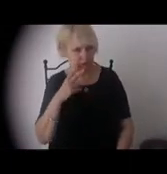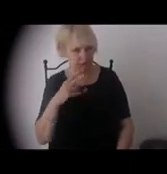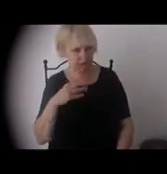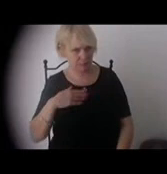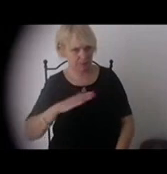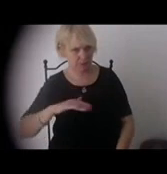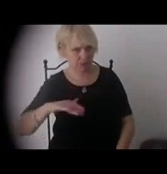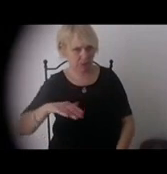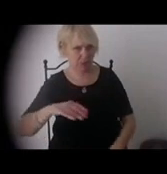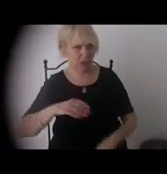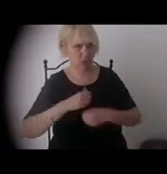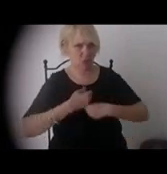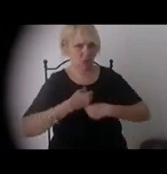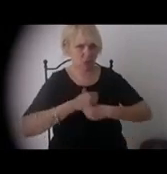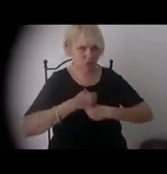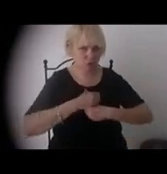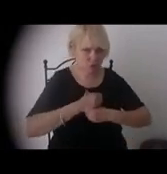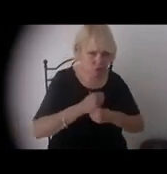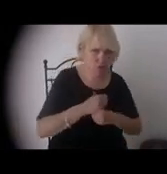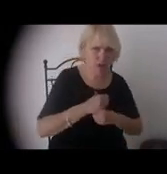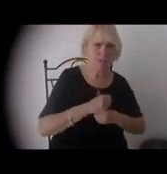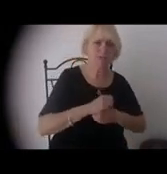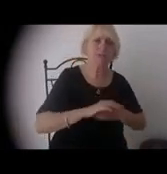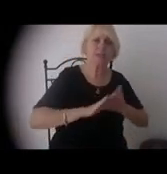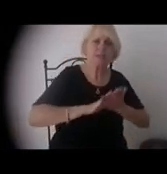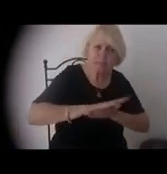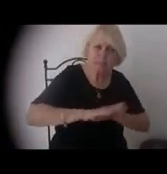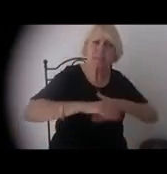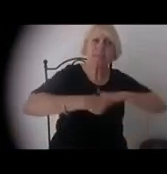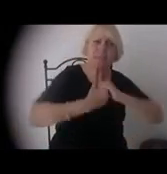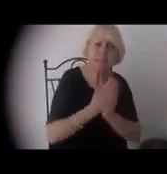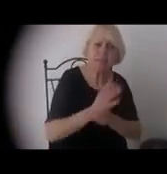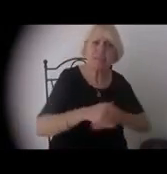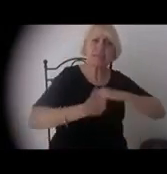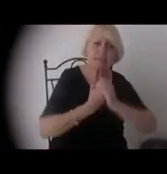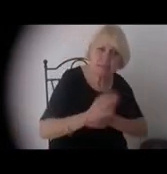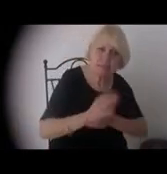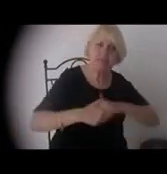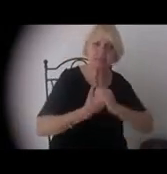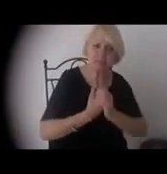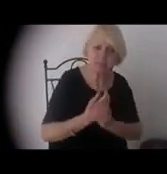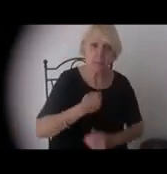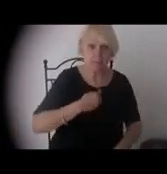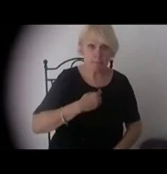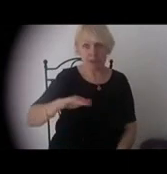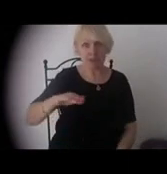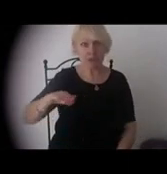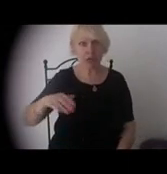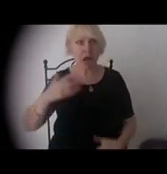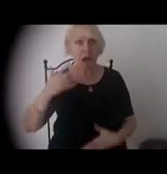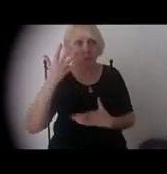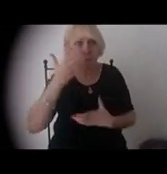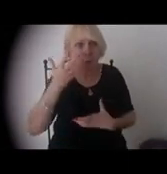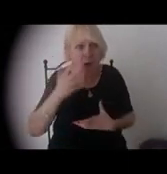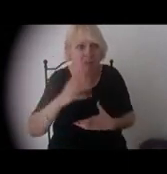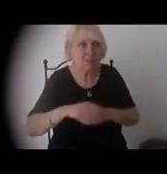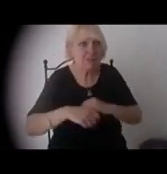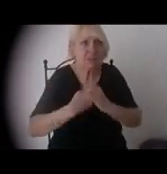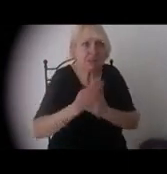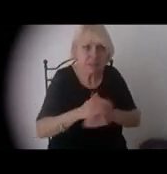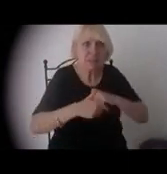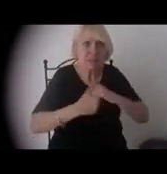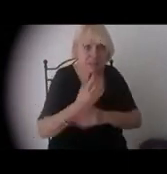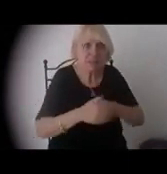The constant wash your hands messages have been deeply absorbed, and now there is a real fear of coronavirus and